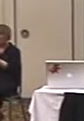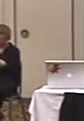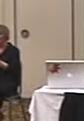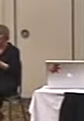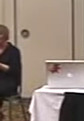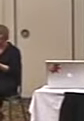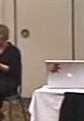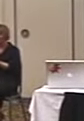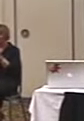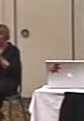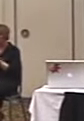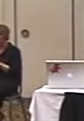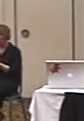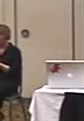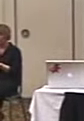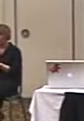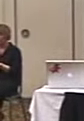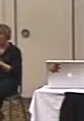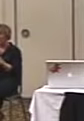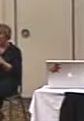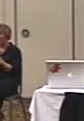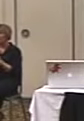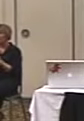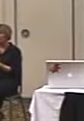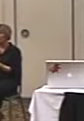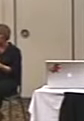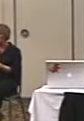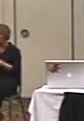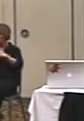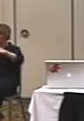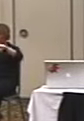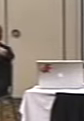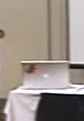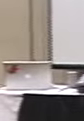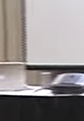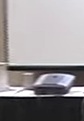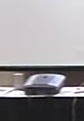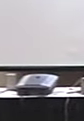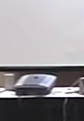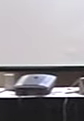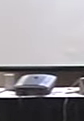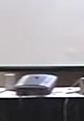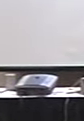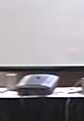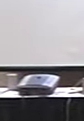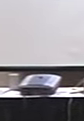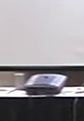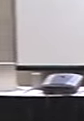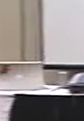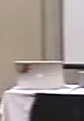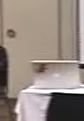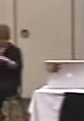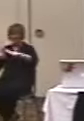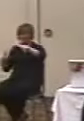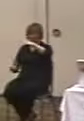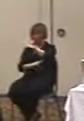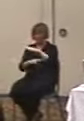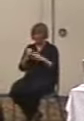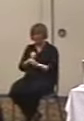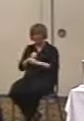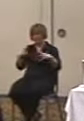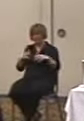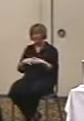can't, then that was the wrong way of blowing up that bridge. What we might do instead of blowing up that bridge is we might take